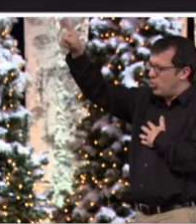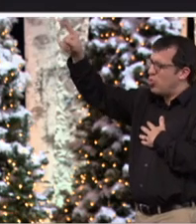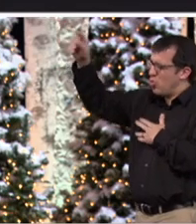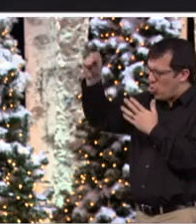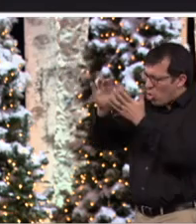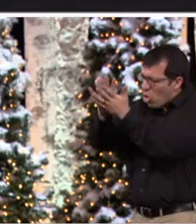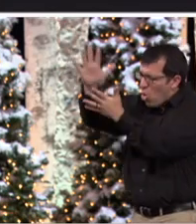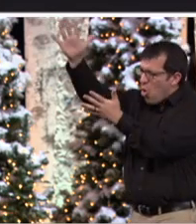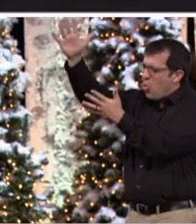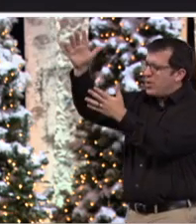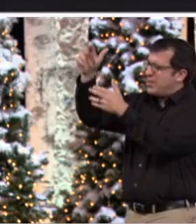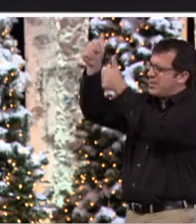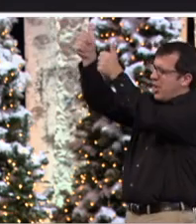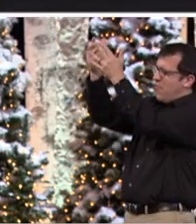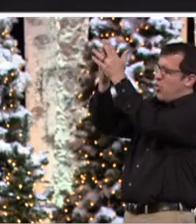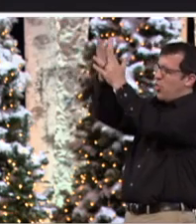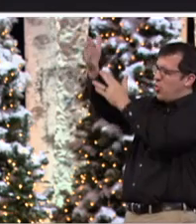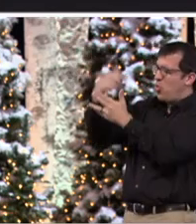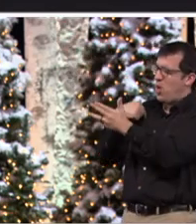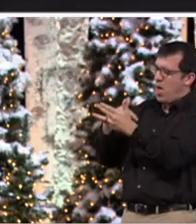Jesus through our bodies.